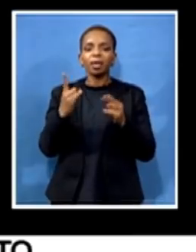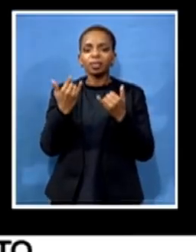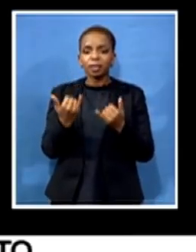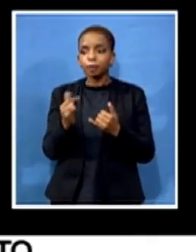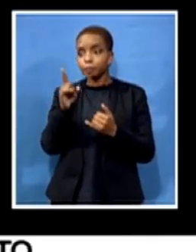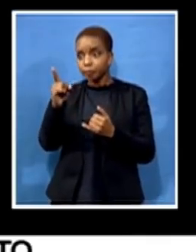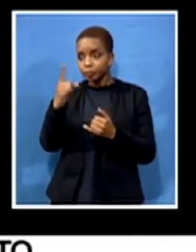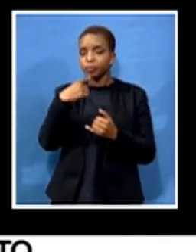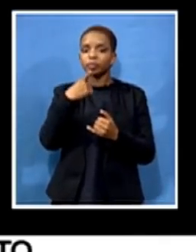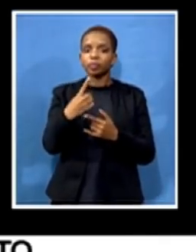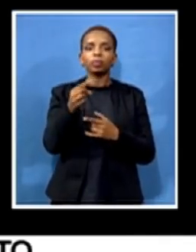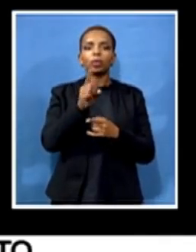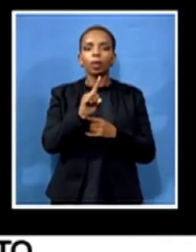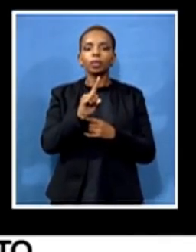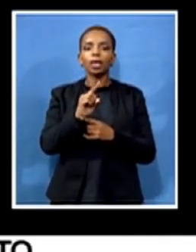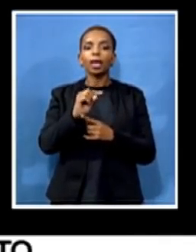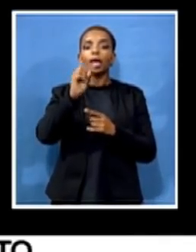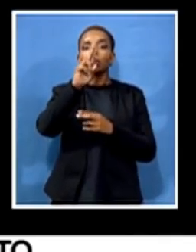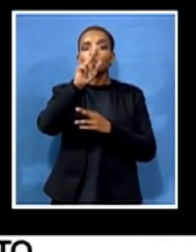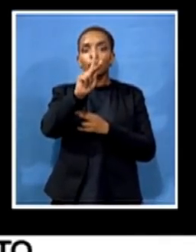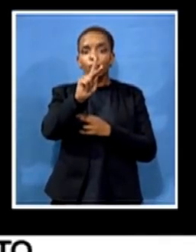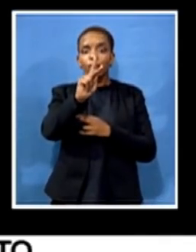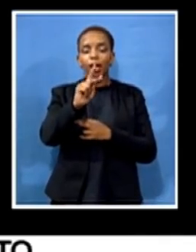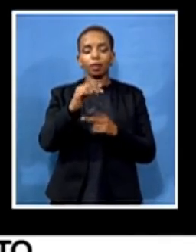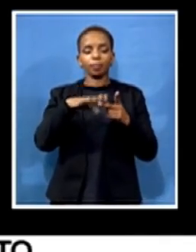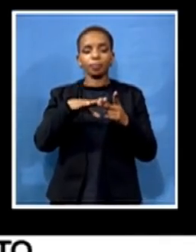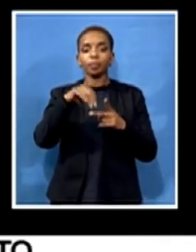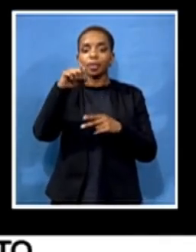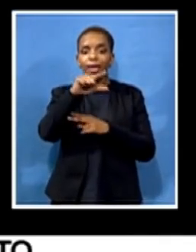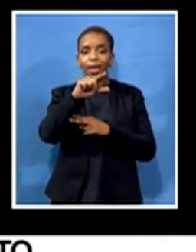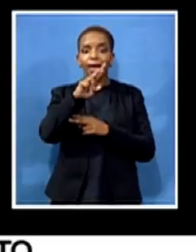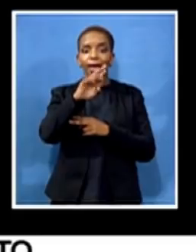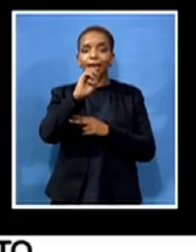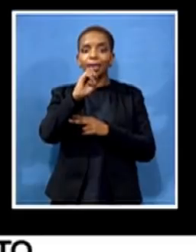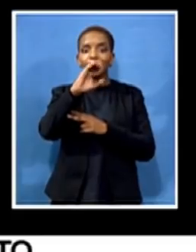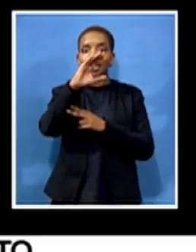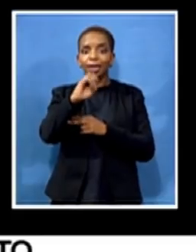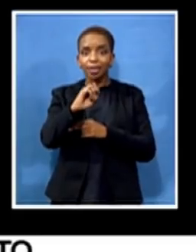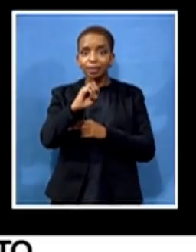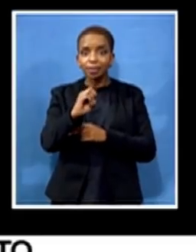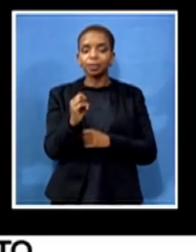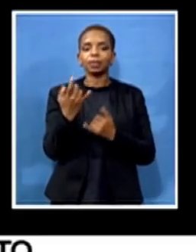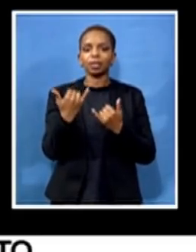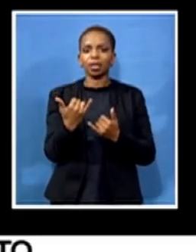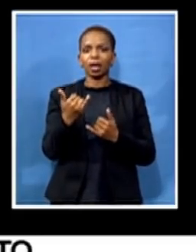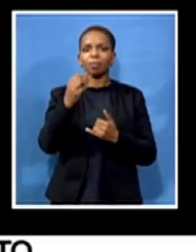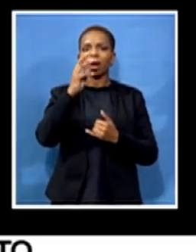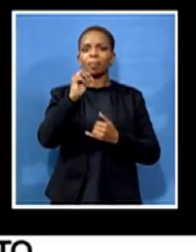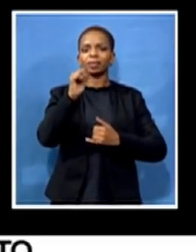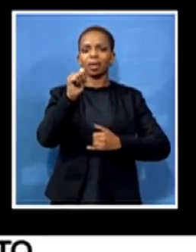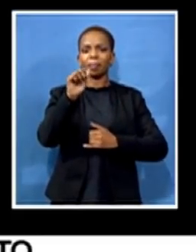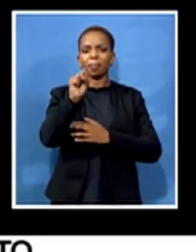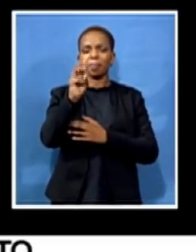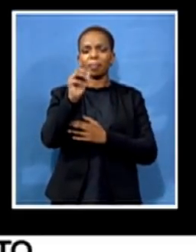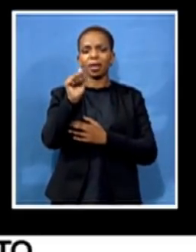with Mr. Mazzotti, who now denies that they are friends. Where will the two unfriendly